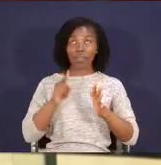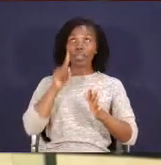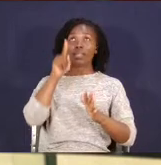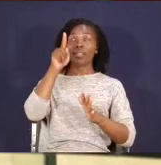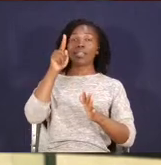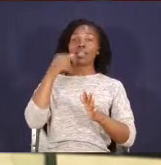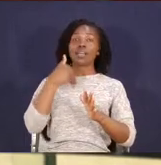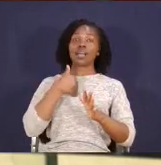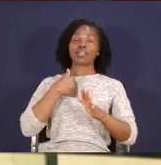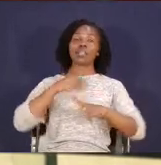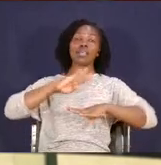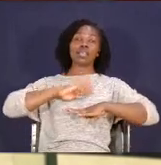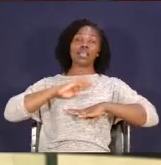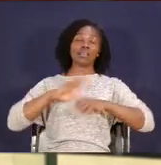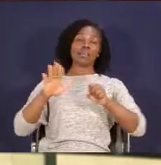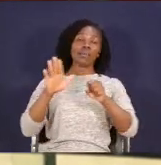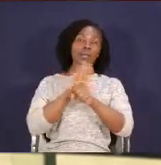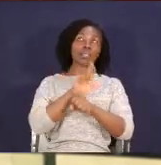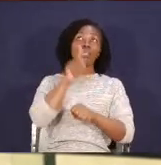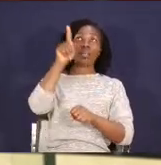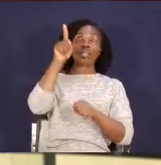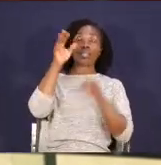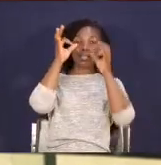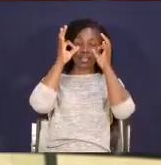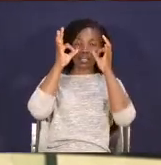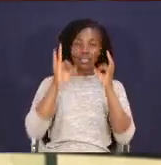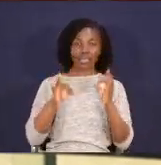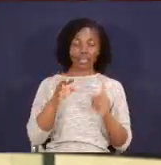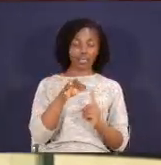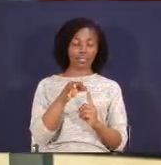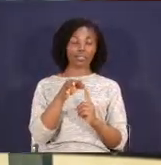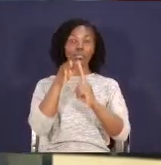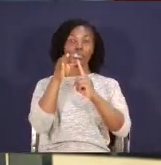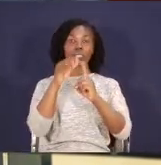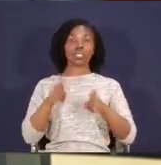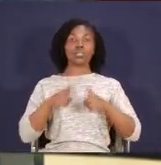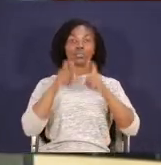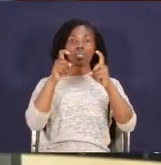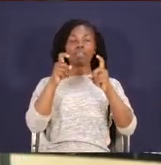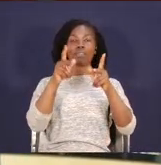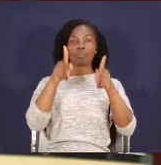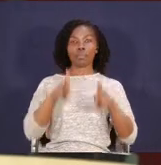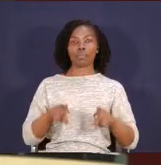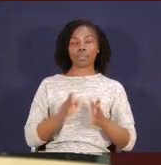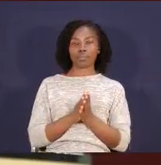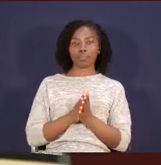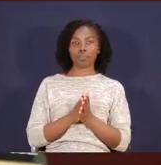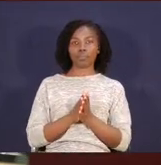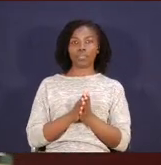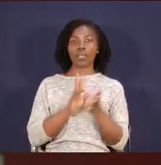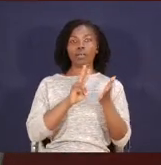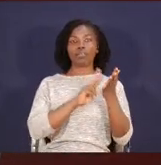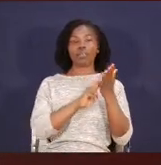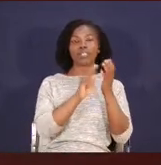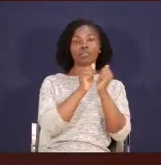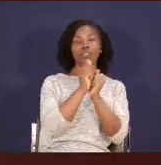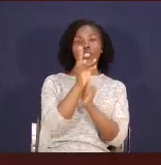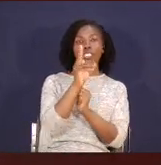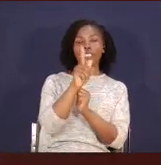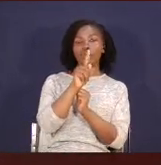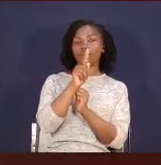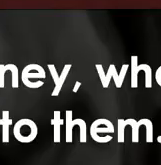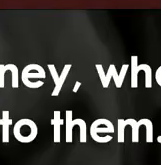chosen to give gifts to his people. So the text we read in verse 14 and 15, this is what the Bible